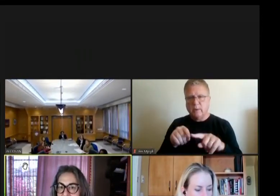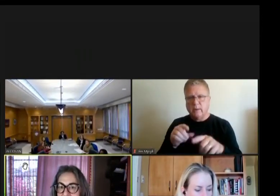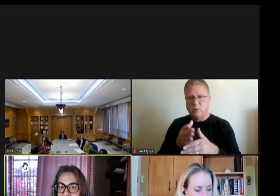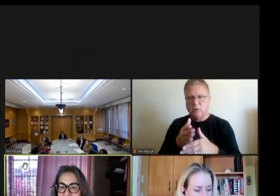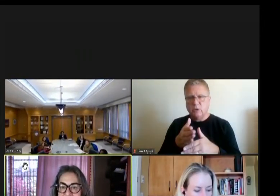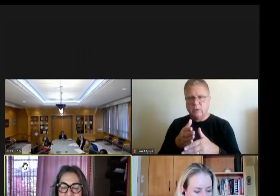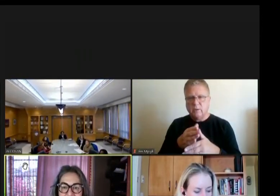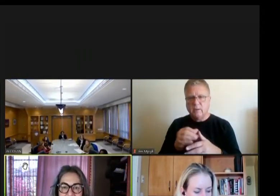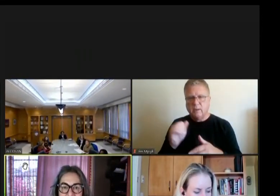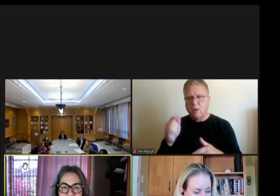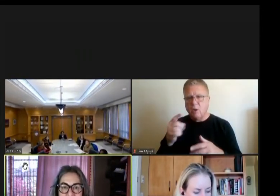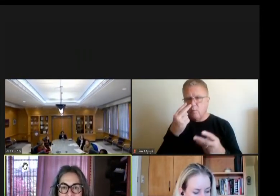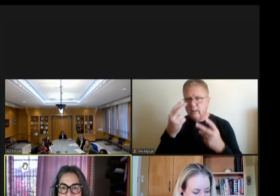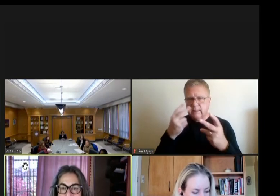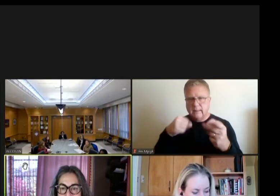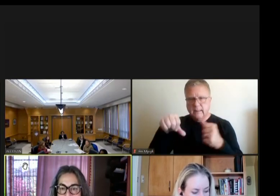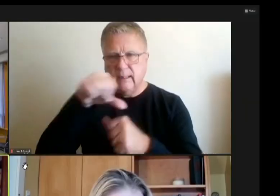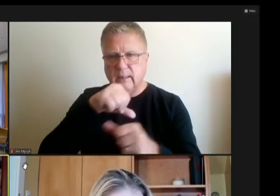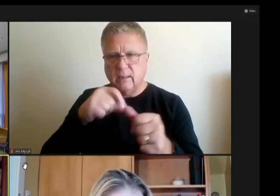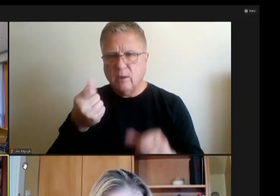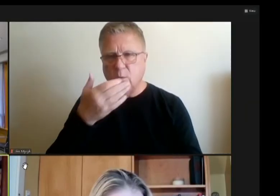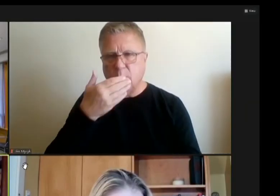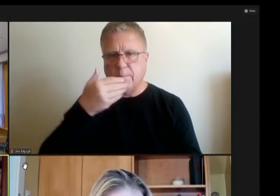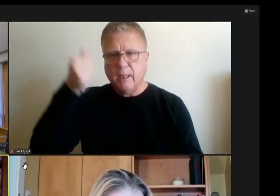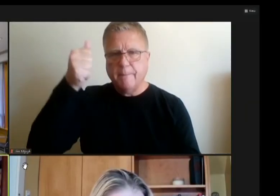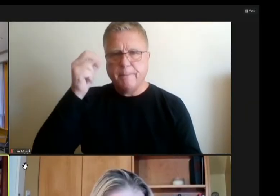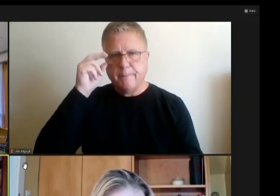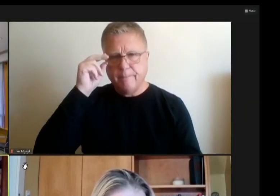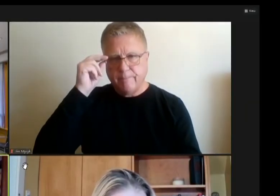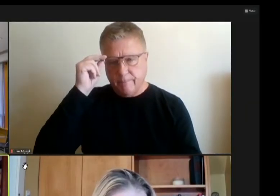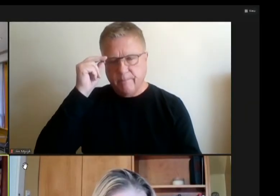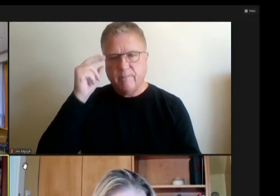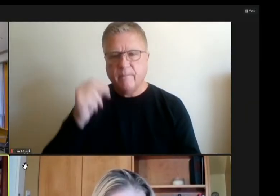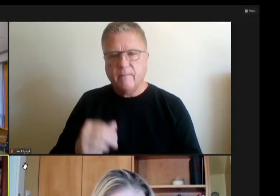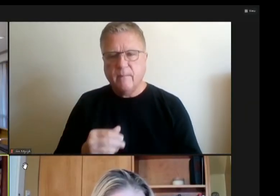then we could all see each other a little better. There we go.